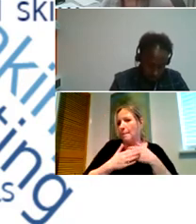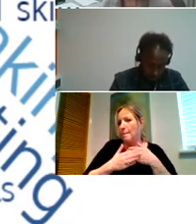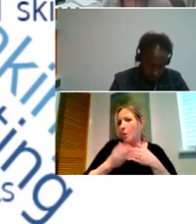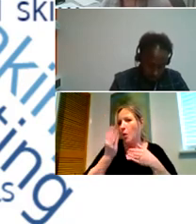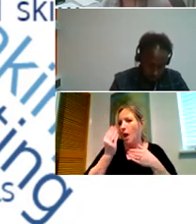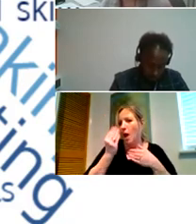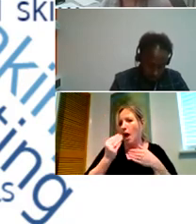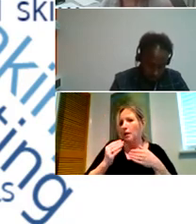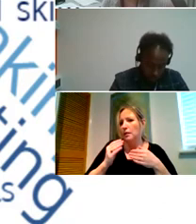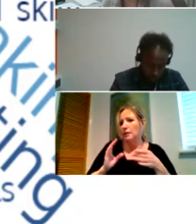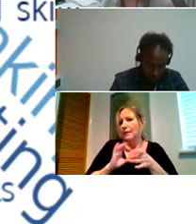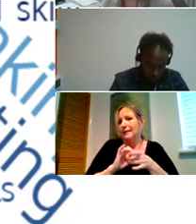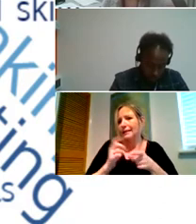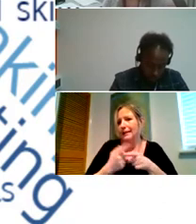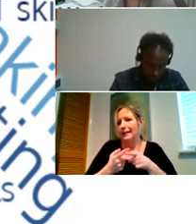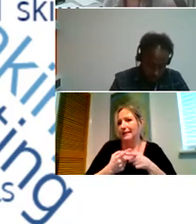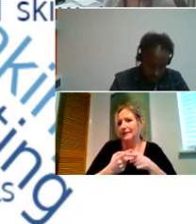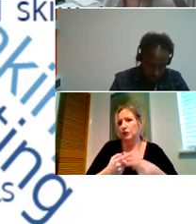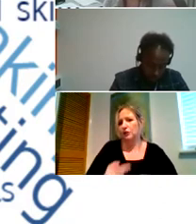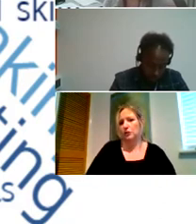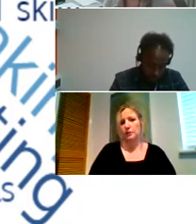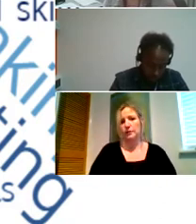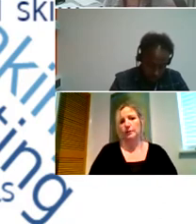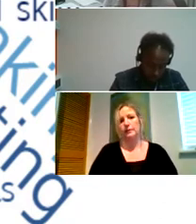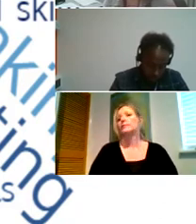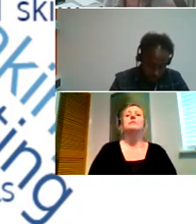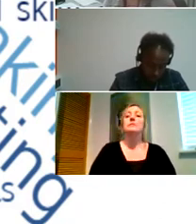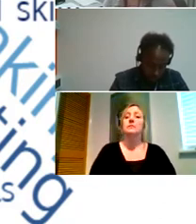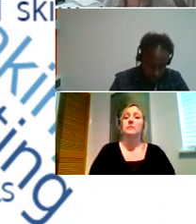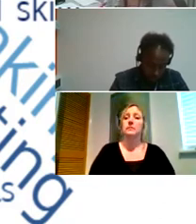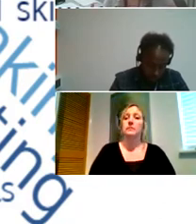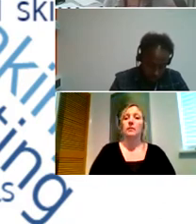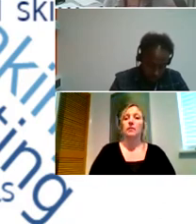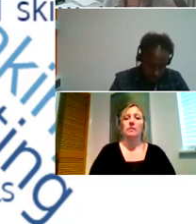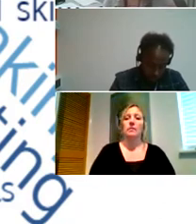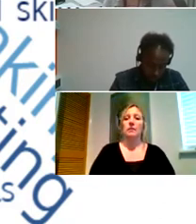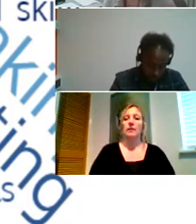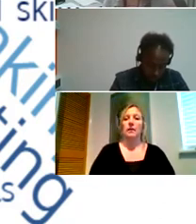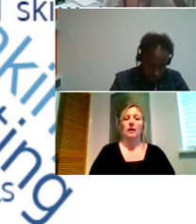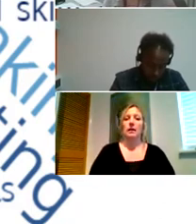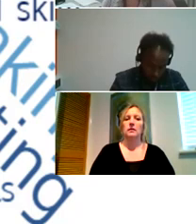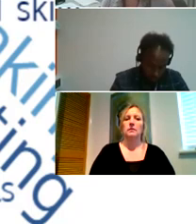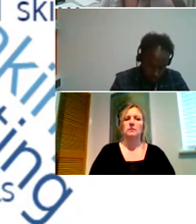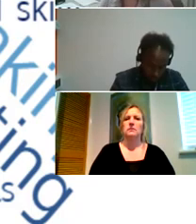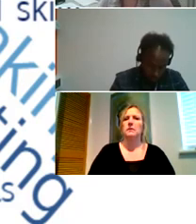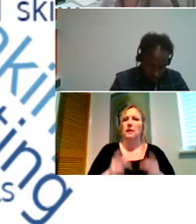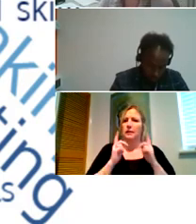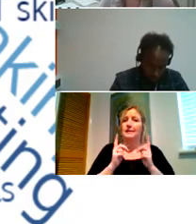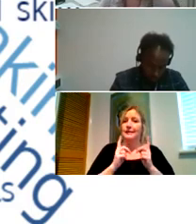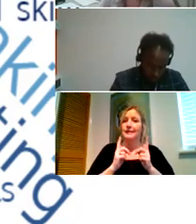pursue the GCSE main course program. So this course, the teachers are very well